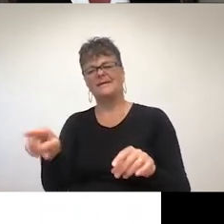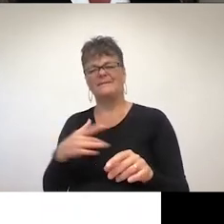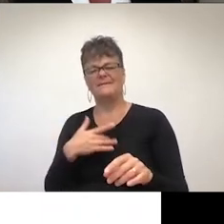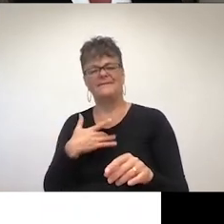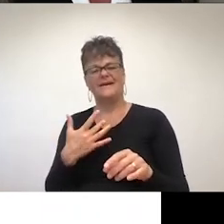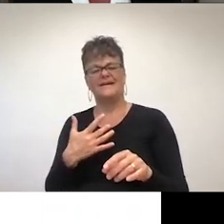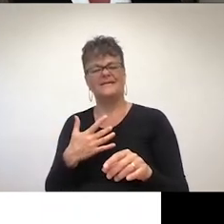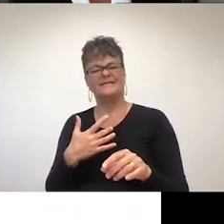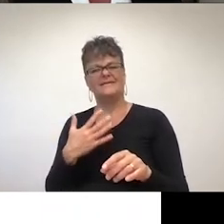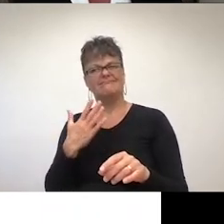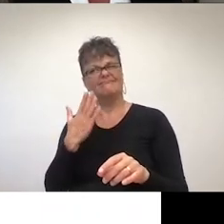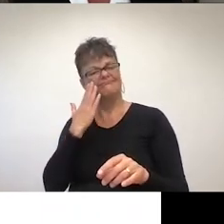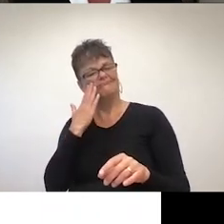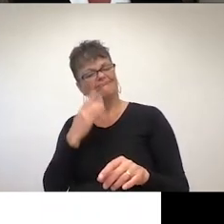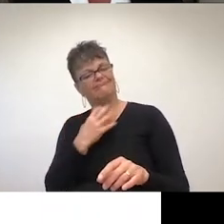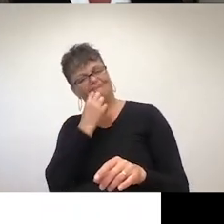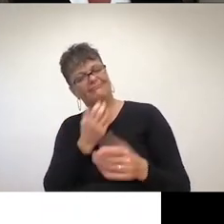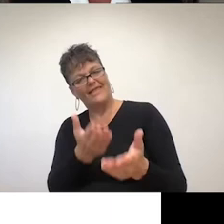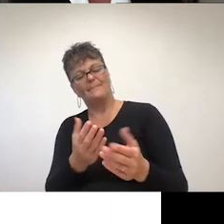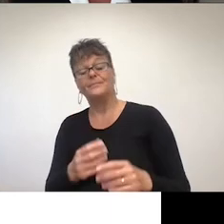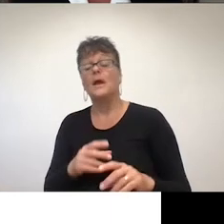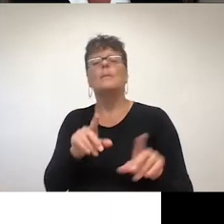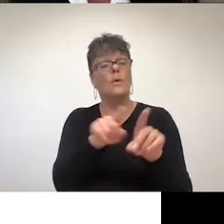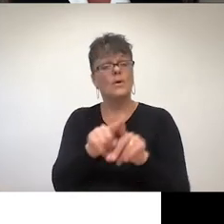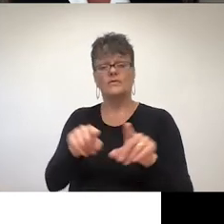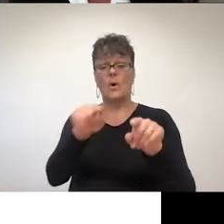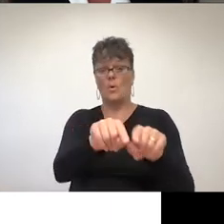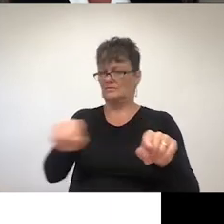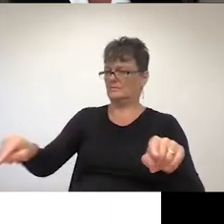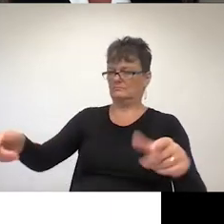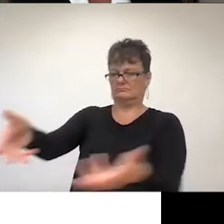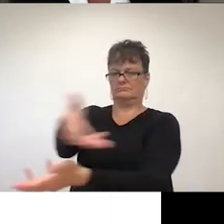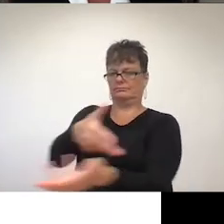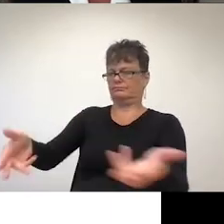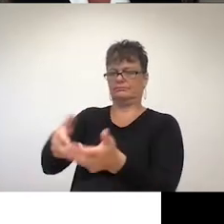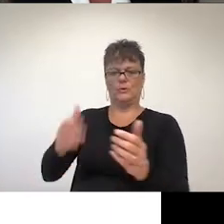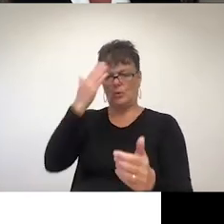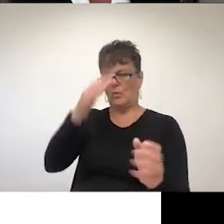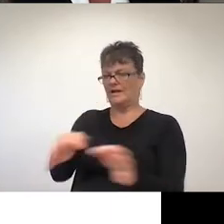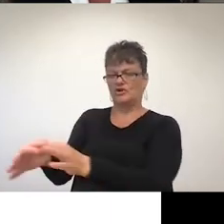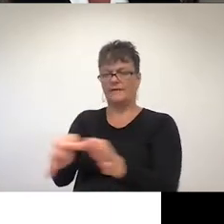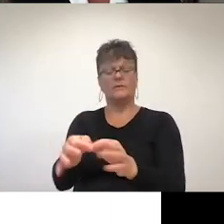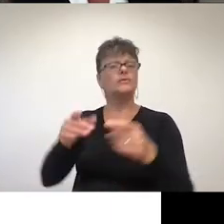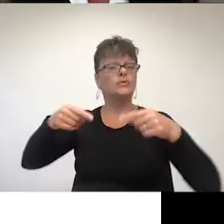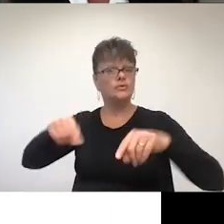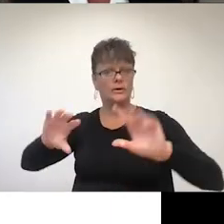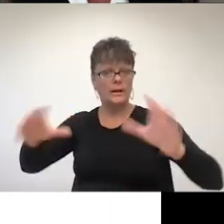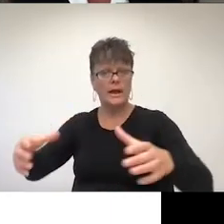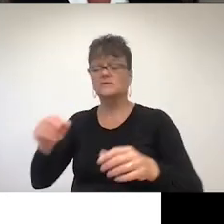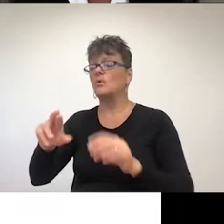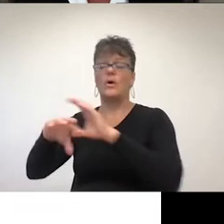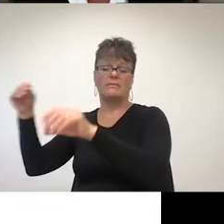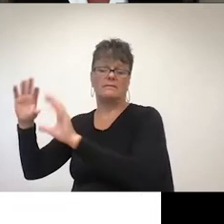each other. As an example, in a small group work, whether it's an in-class activity or something that's happening outside of class,